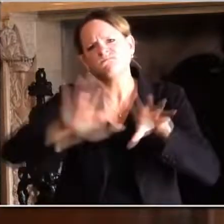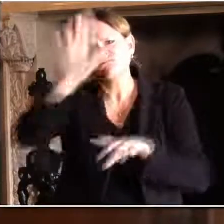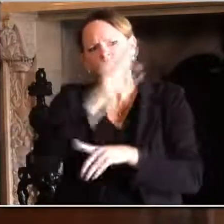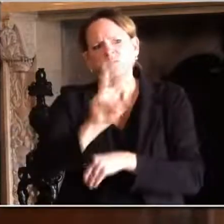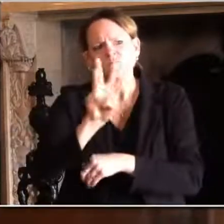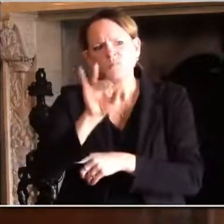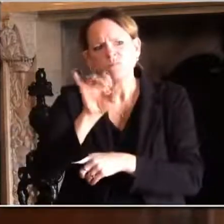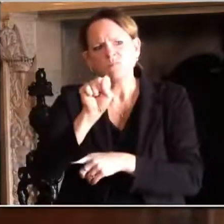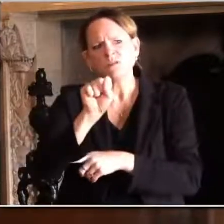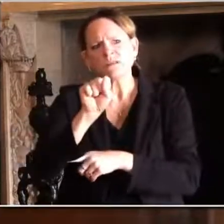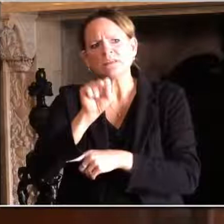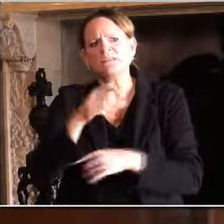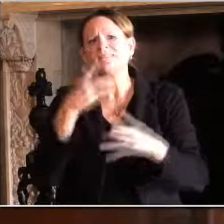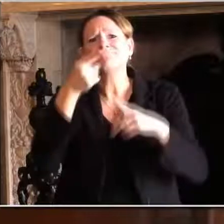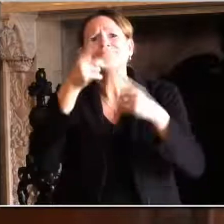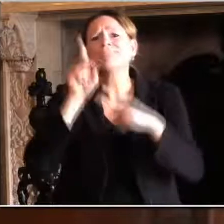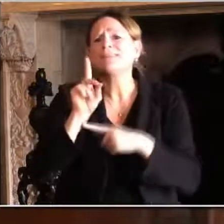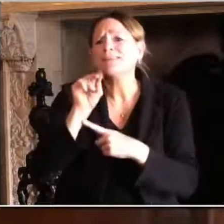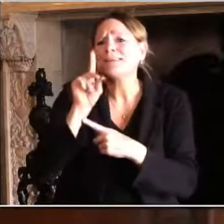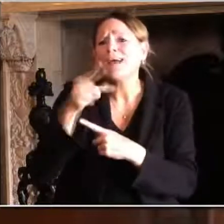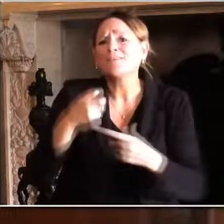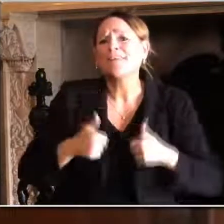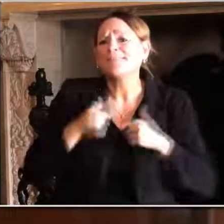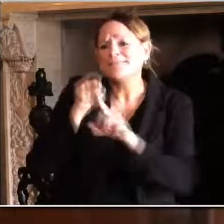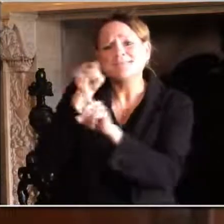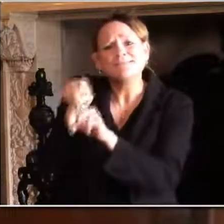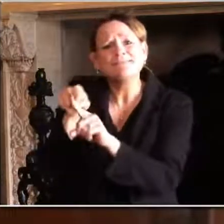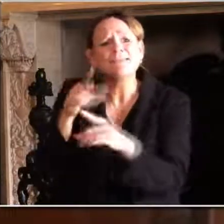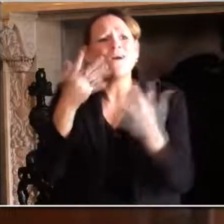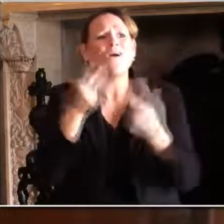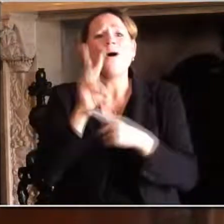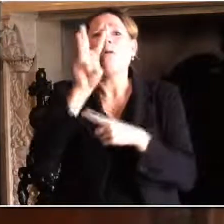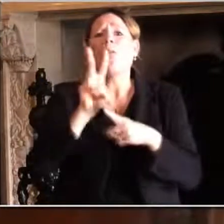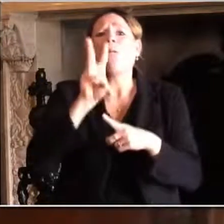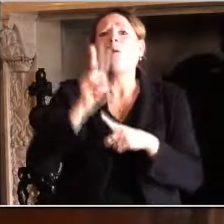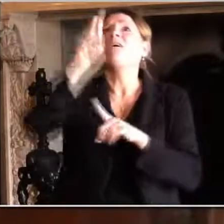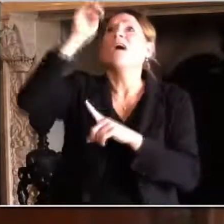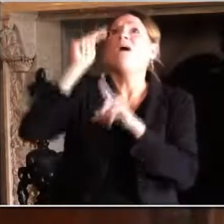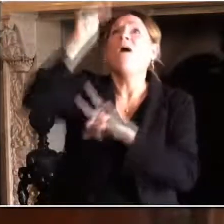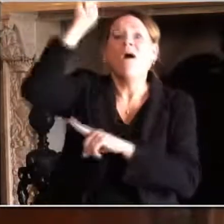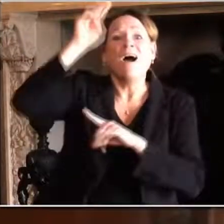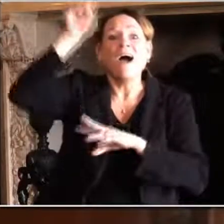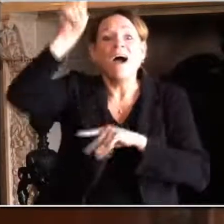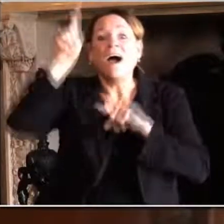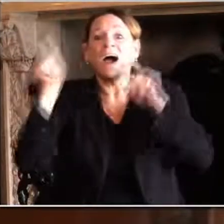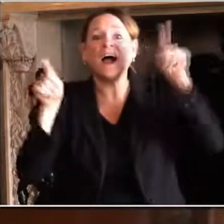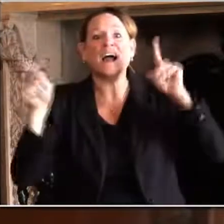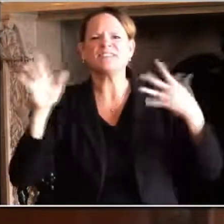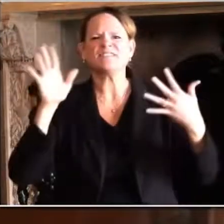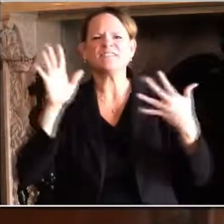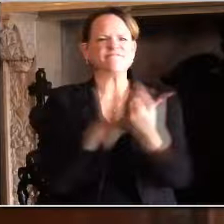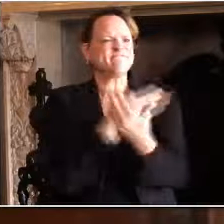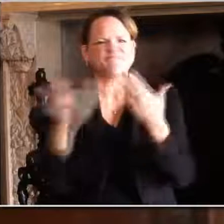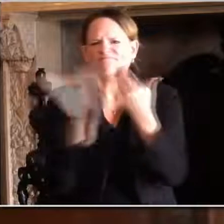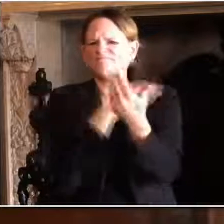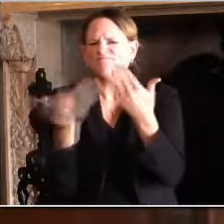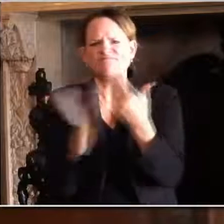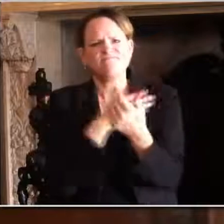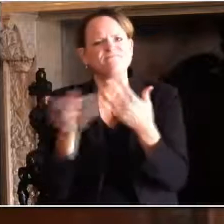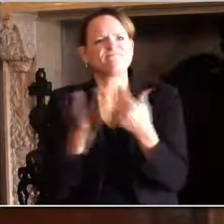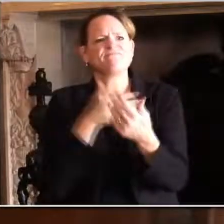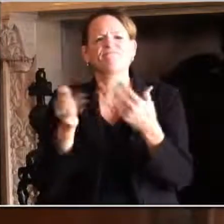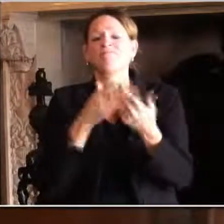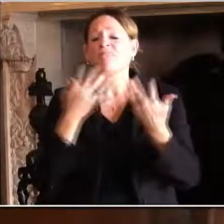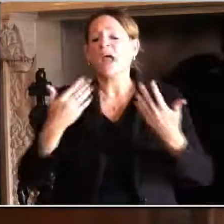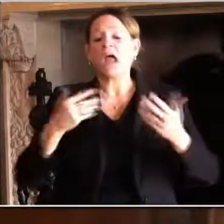or Fond du Lac County side of Waupun. It doesn't care whether you're perfectly healthy or young, and it doesn't care